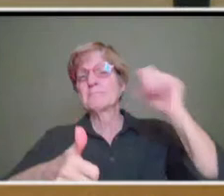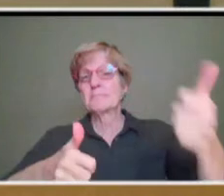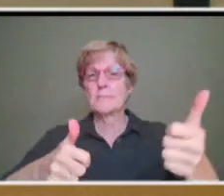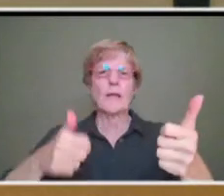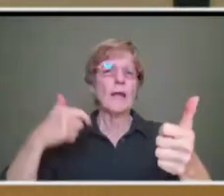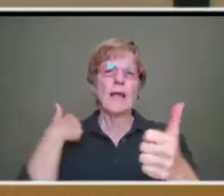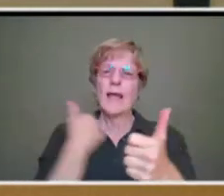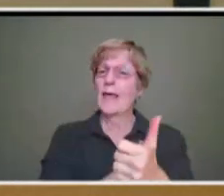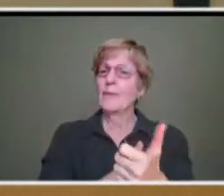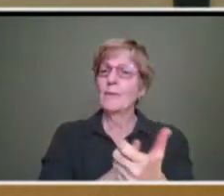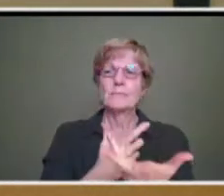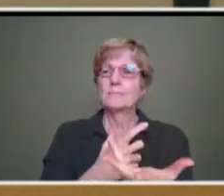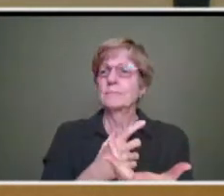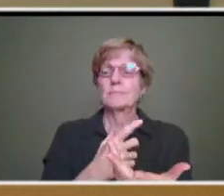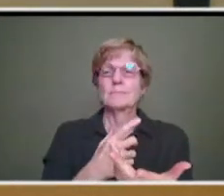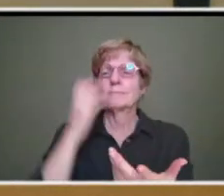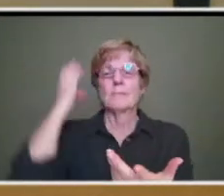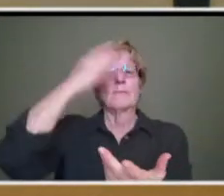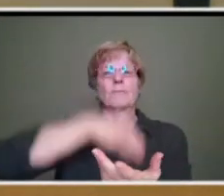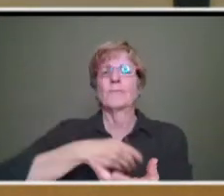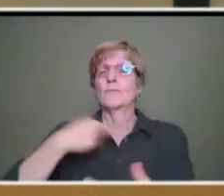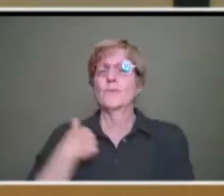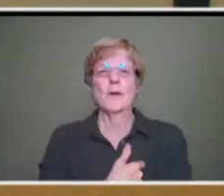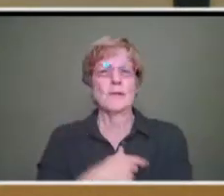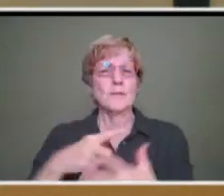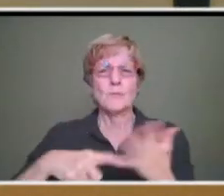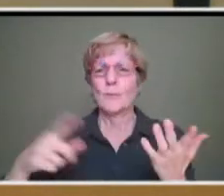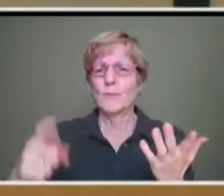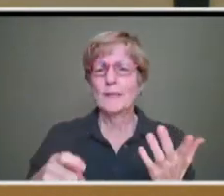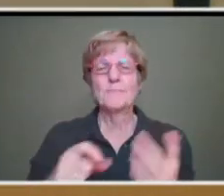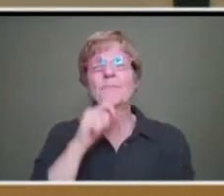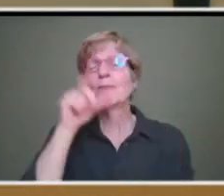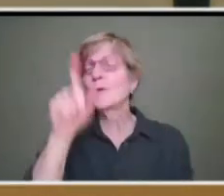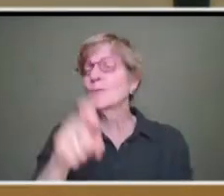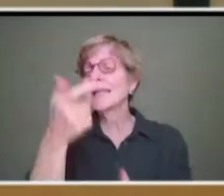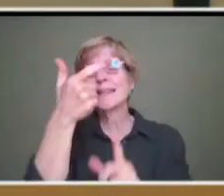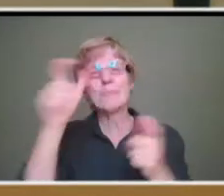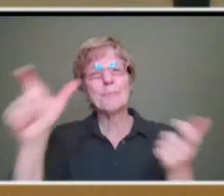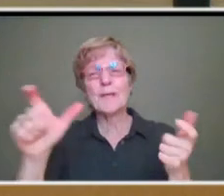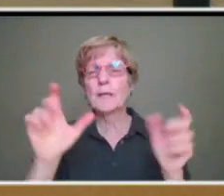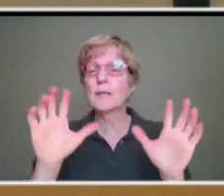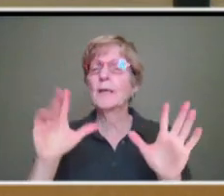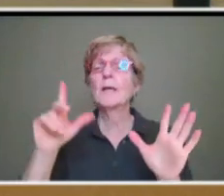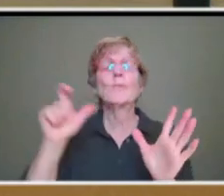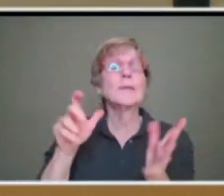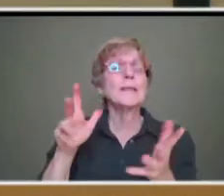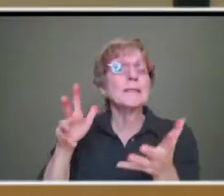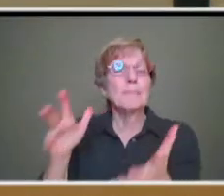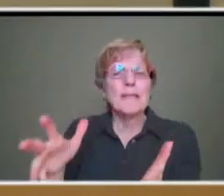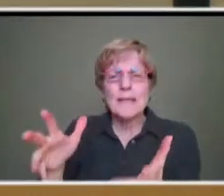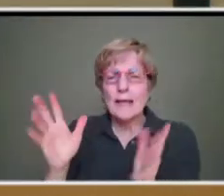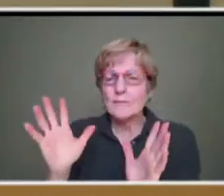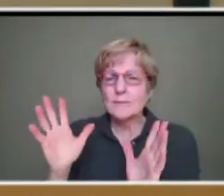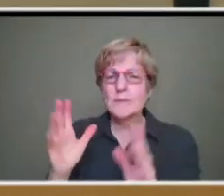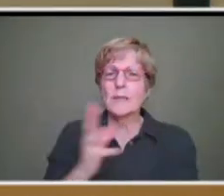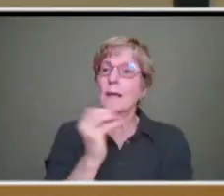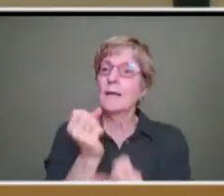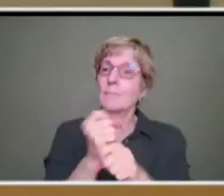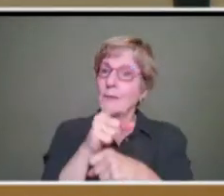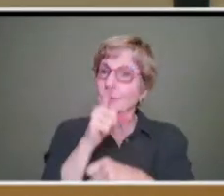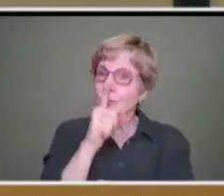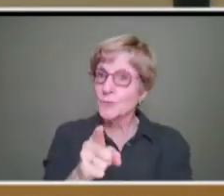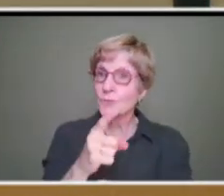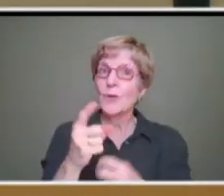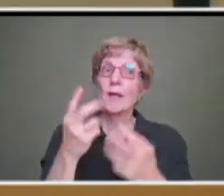not look at what we need we don't need the big stuff we need to be just left alone and we also need to make sure that the